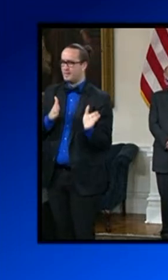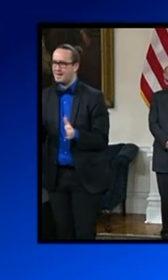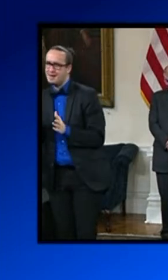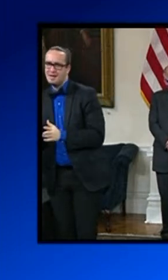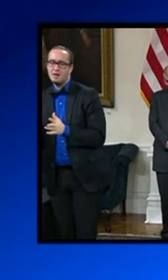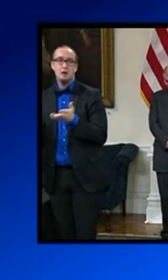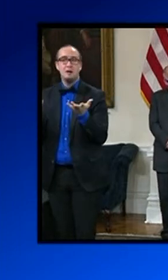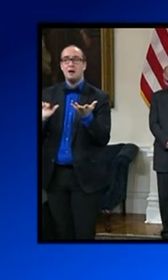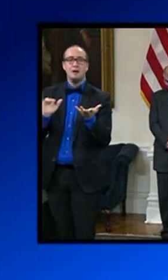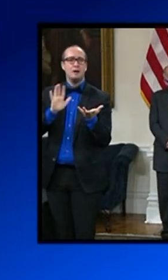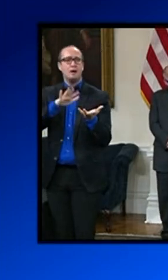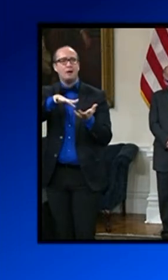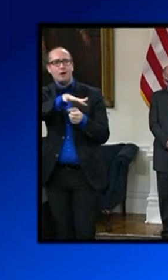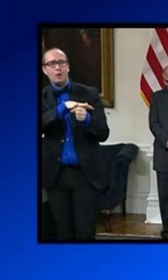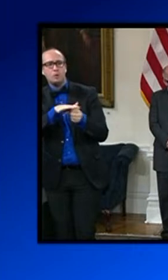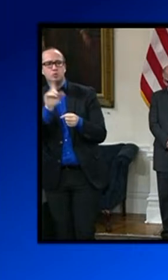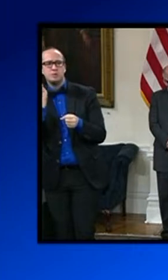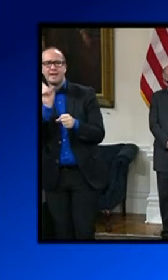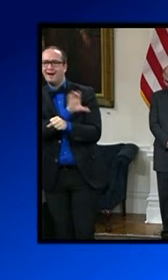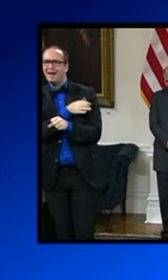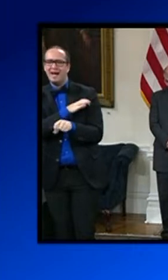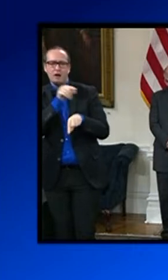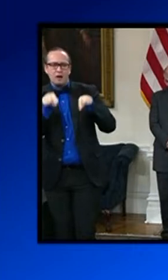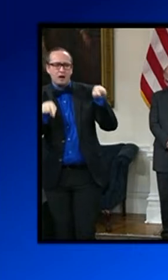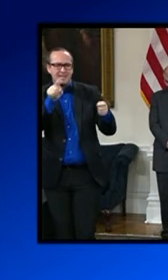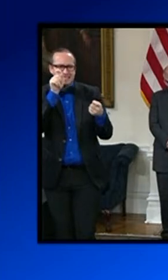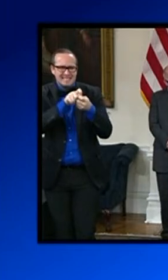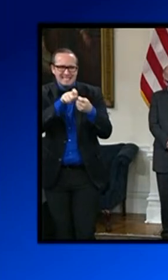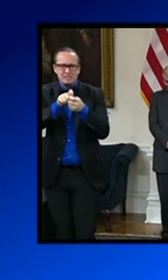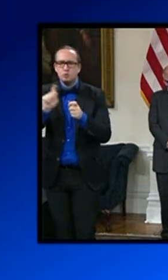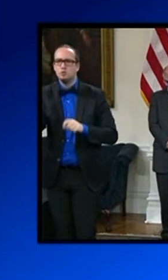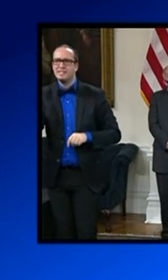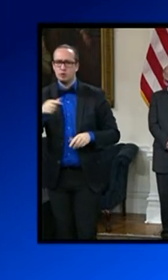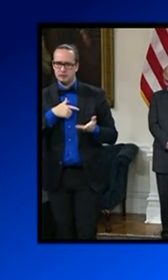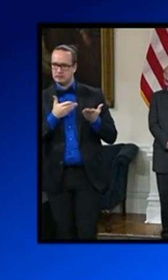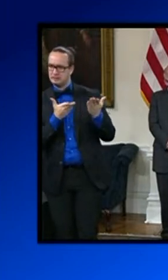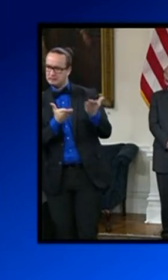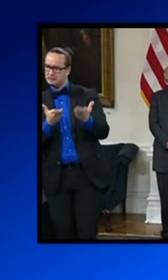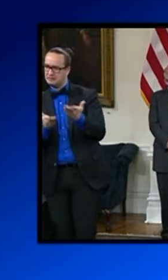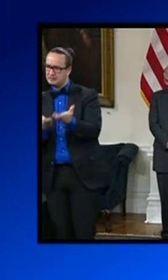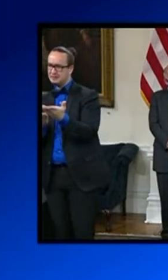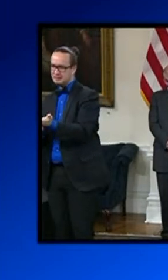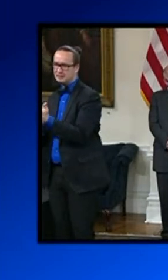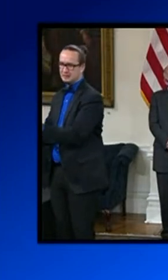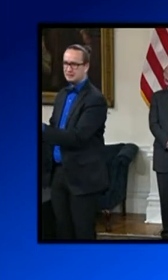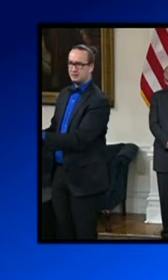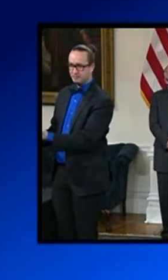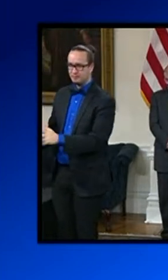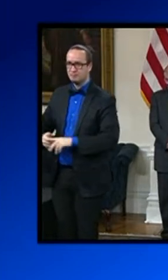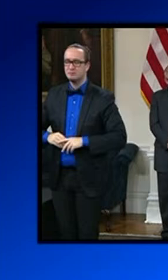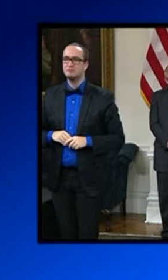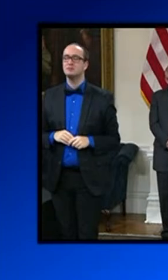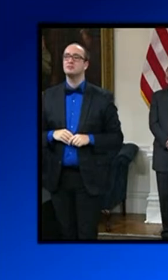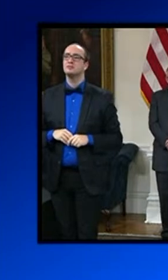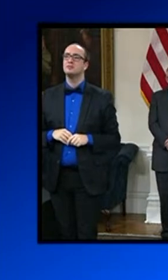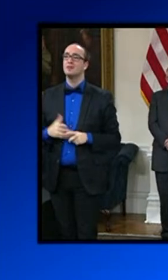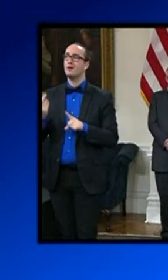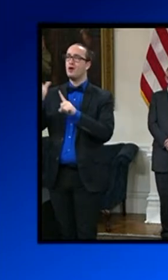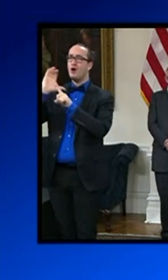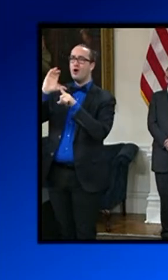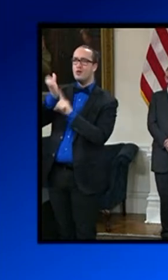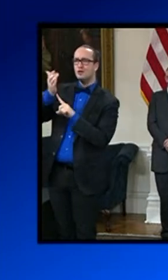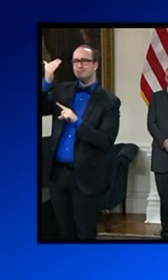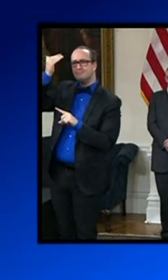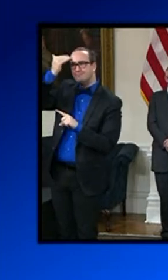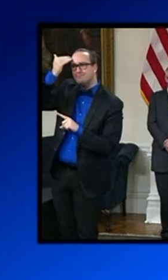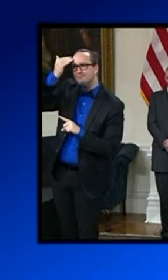Let me note, here we will demonstrate our cultural competency by assisting anyone with the forms that we have to fill out, and they are